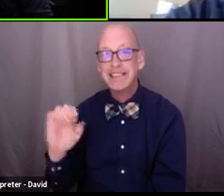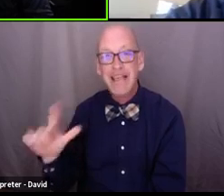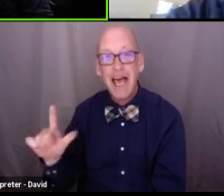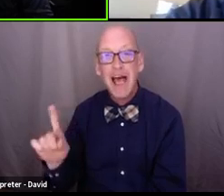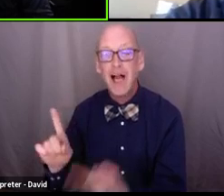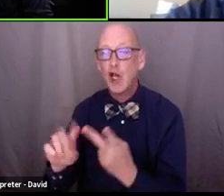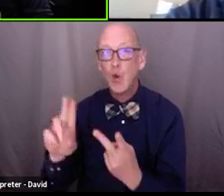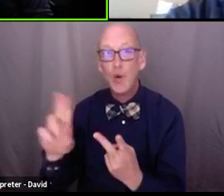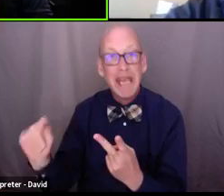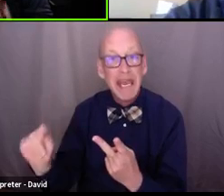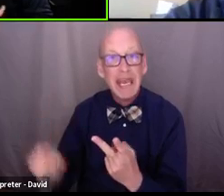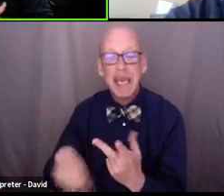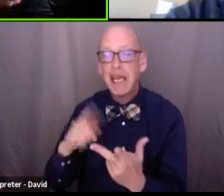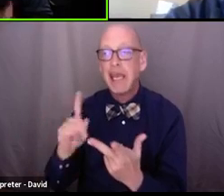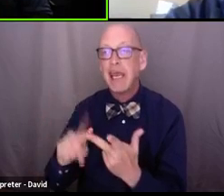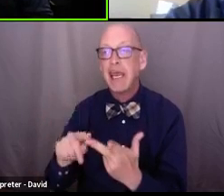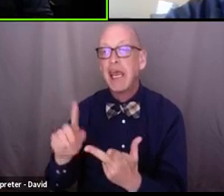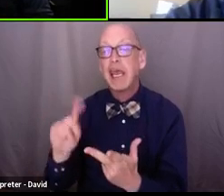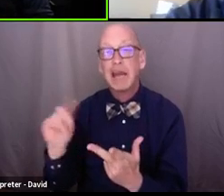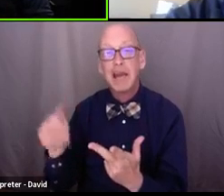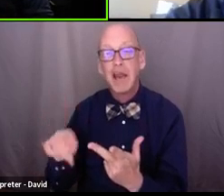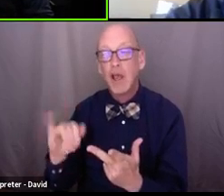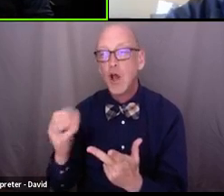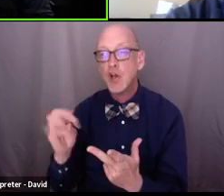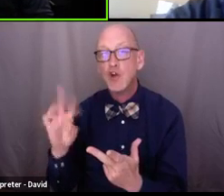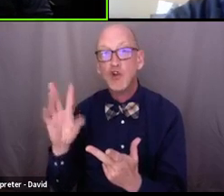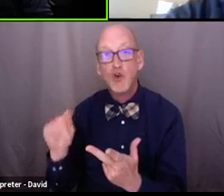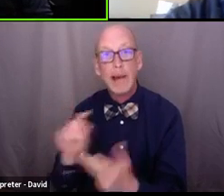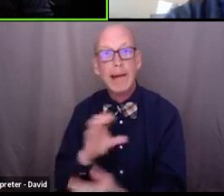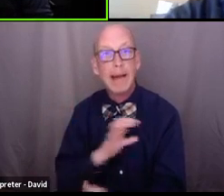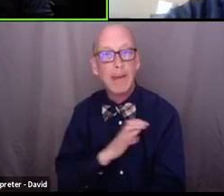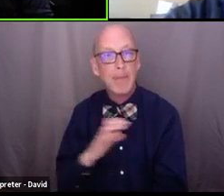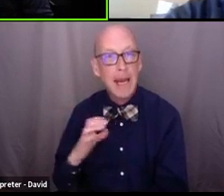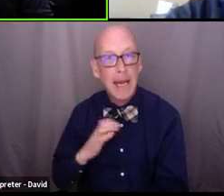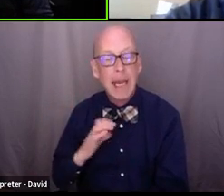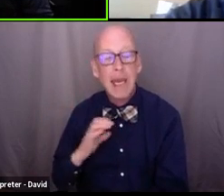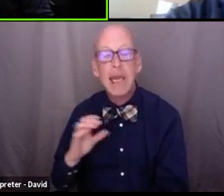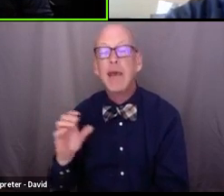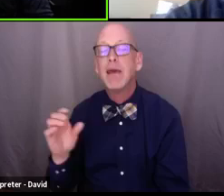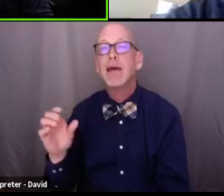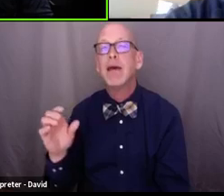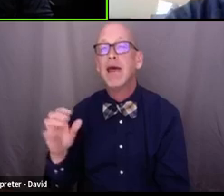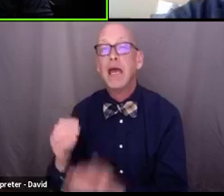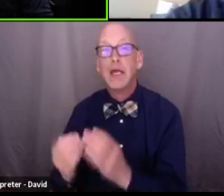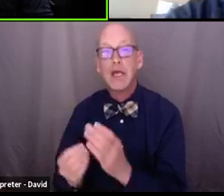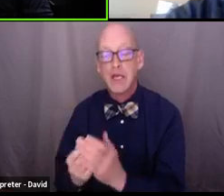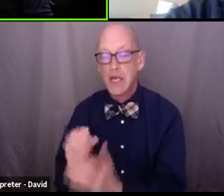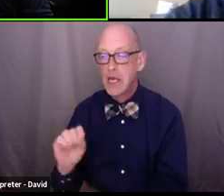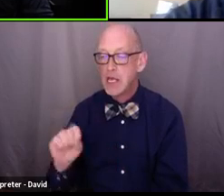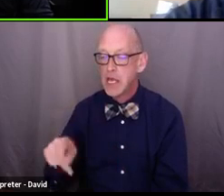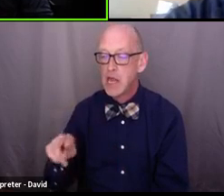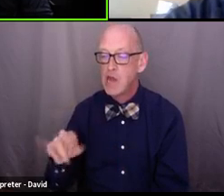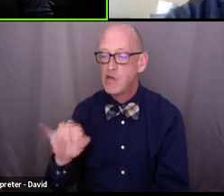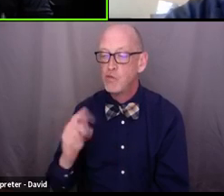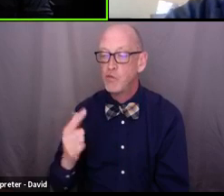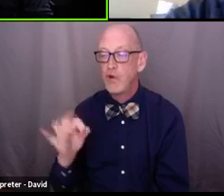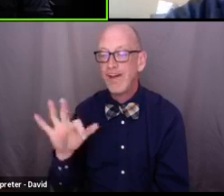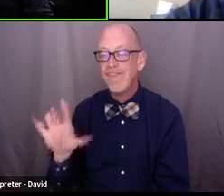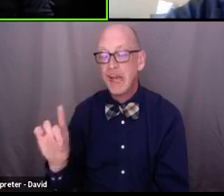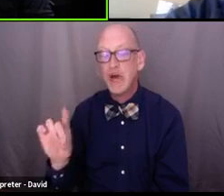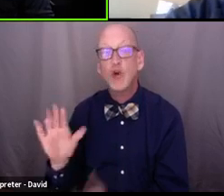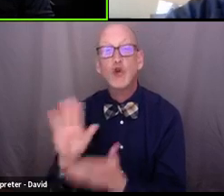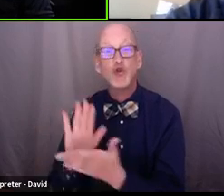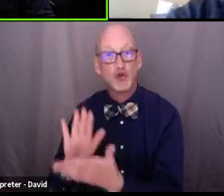Toledo, Toledo Joint Committee of Toledo Excel, and Springfield Schools Foundation. Also on the